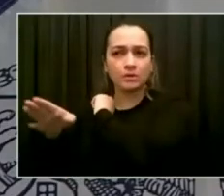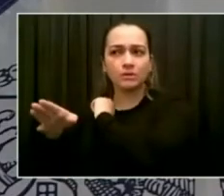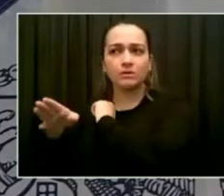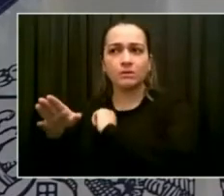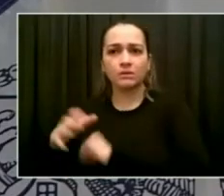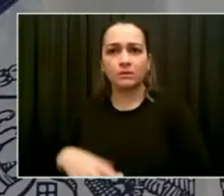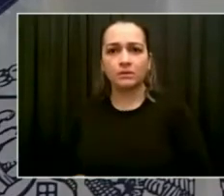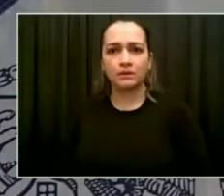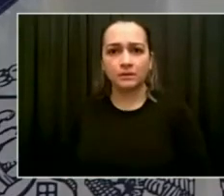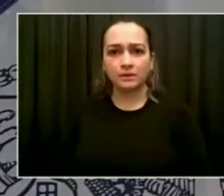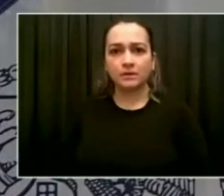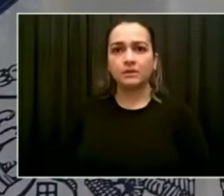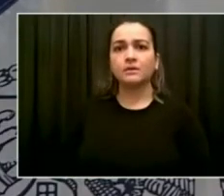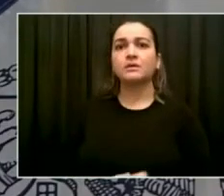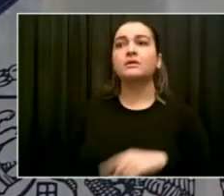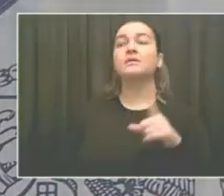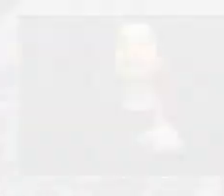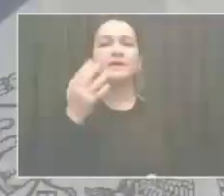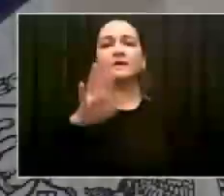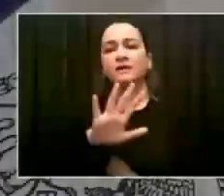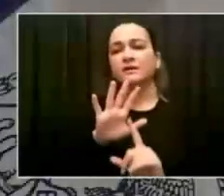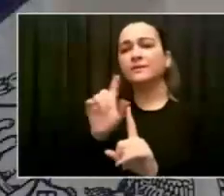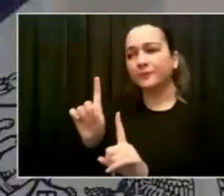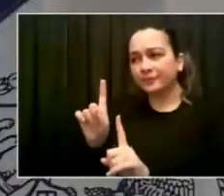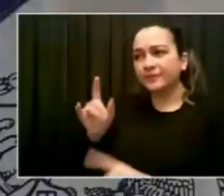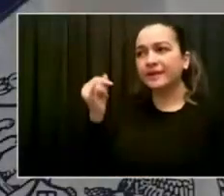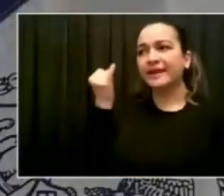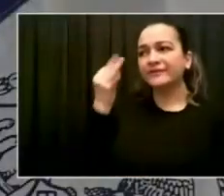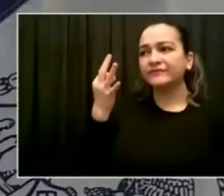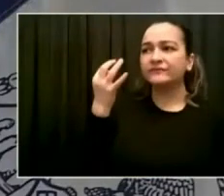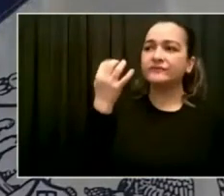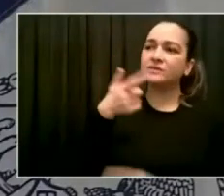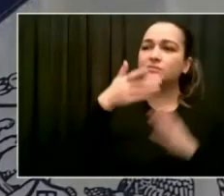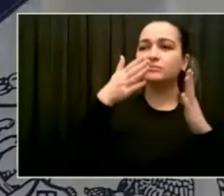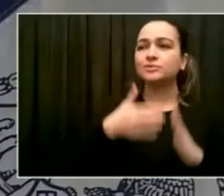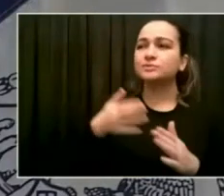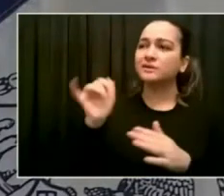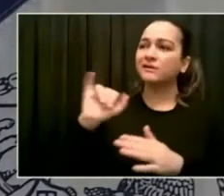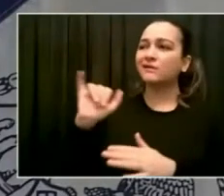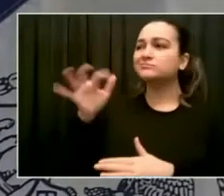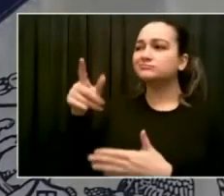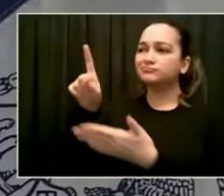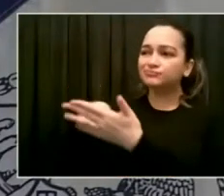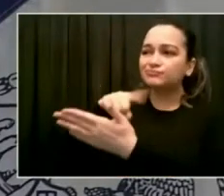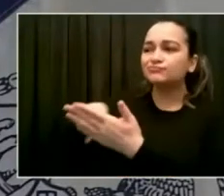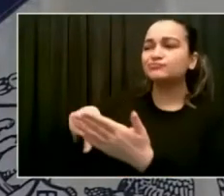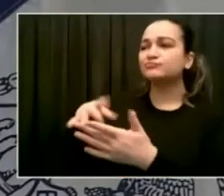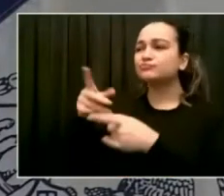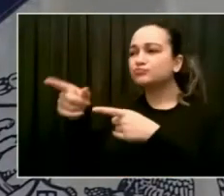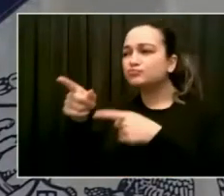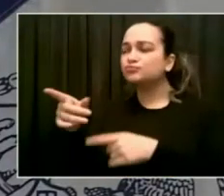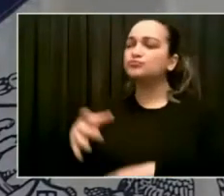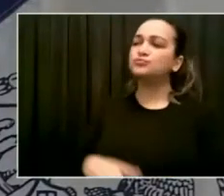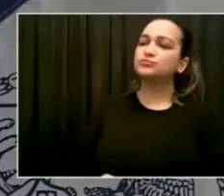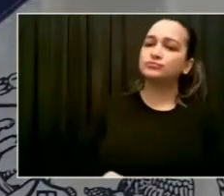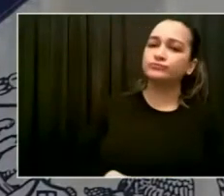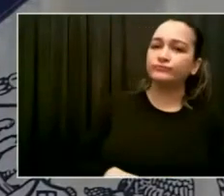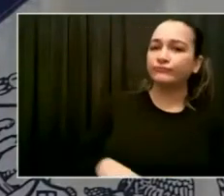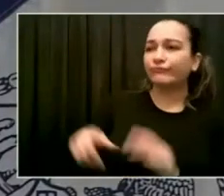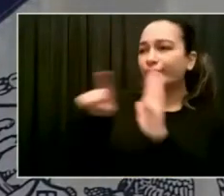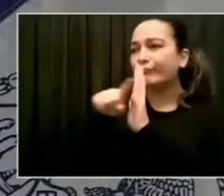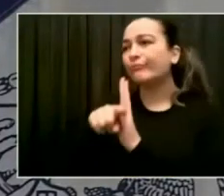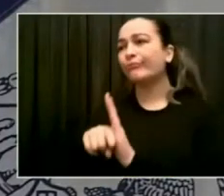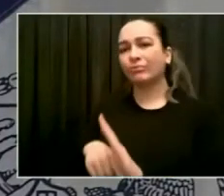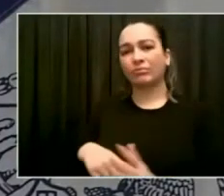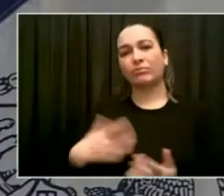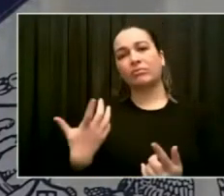another important piece of the puzzle. That's why we need these reports. One of the things officers are trained to do is to give warnings. If someone has